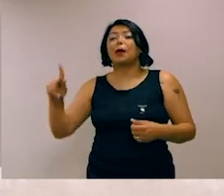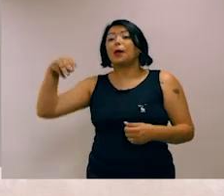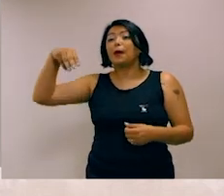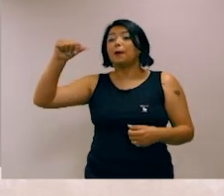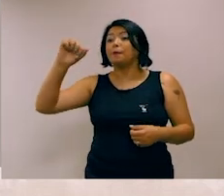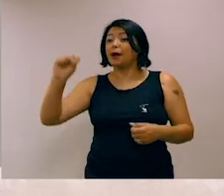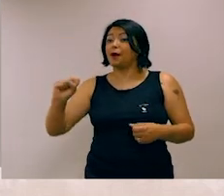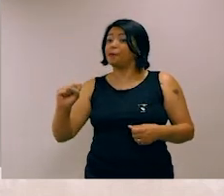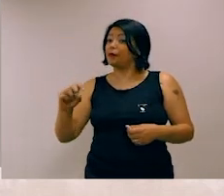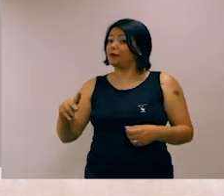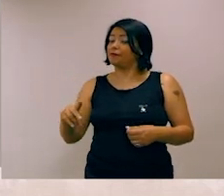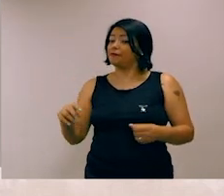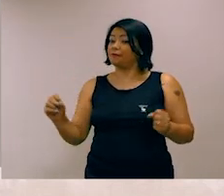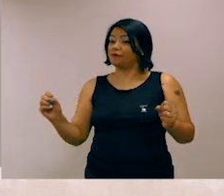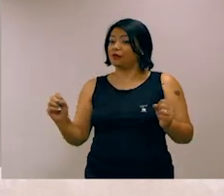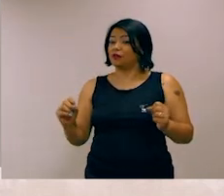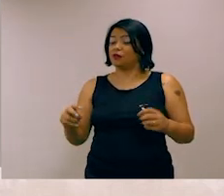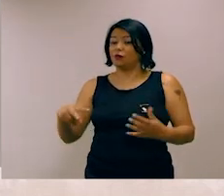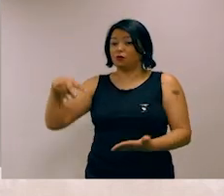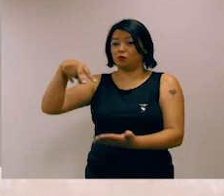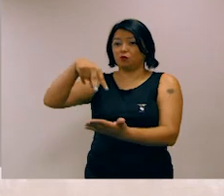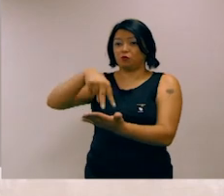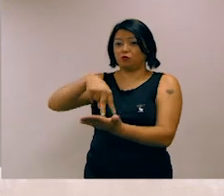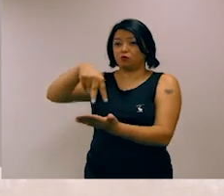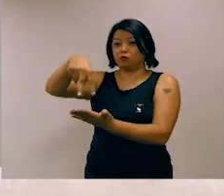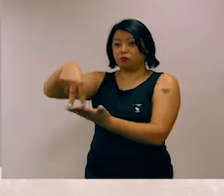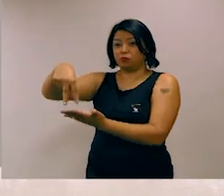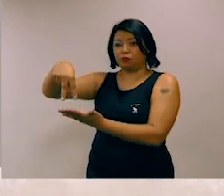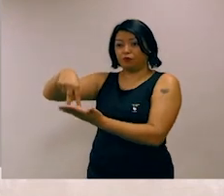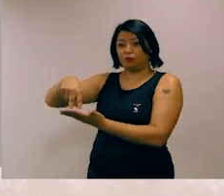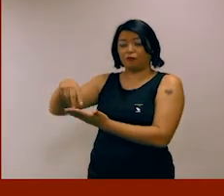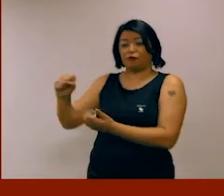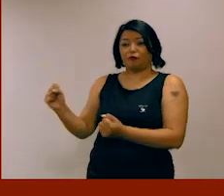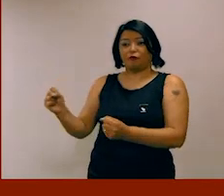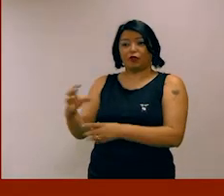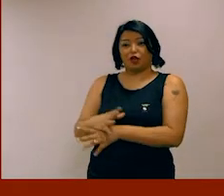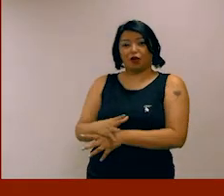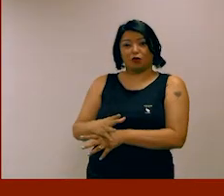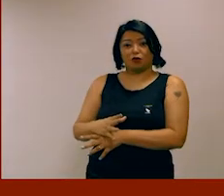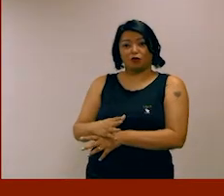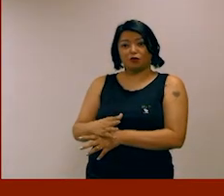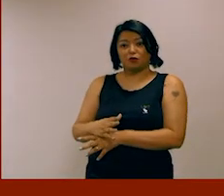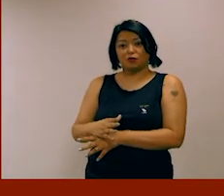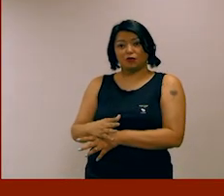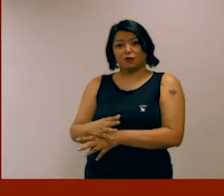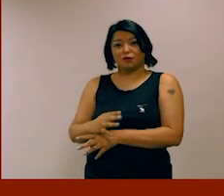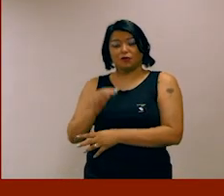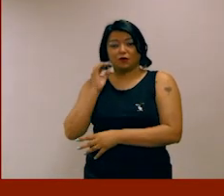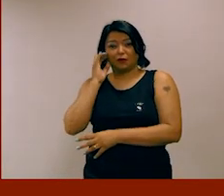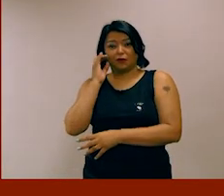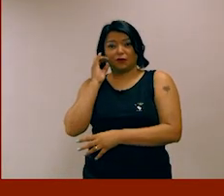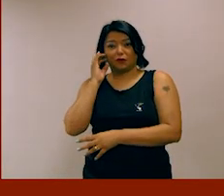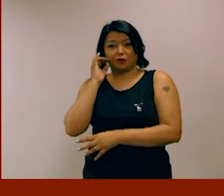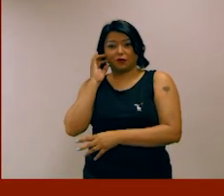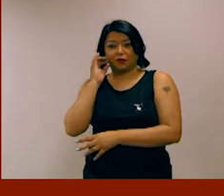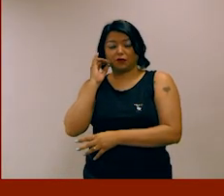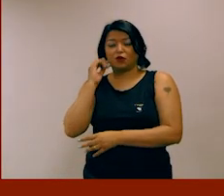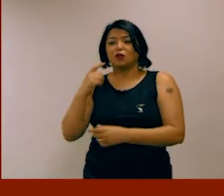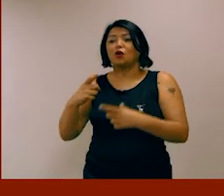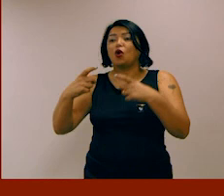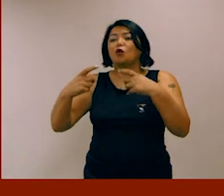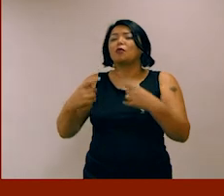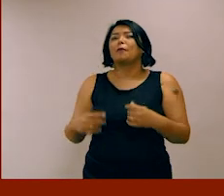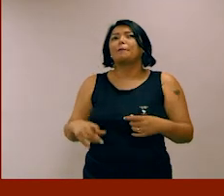map that has the final position of people that possessed the same initial position of the victims that were